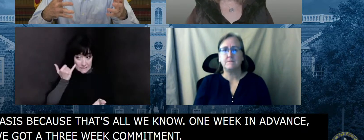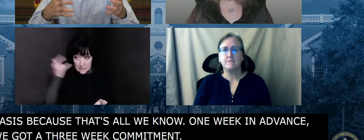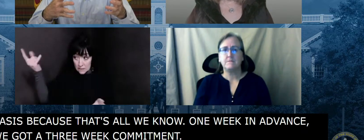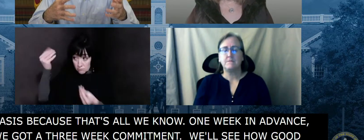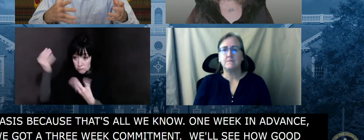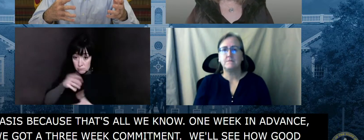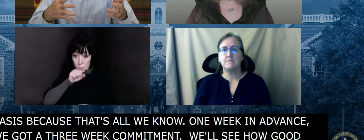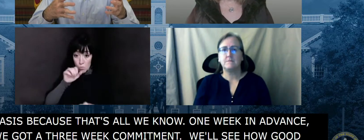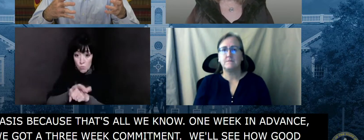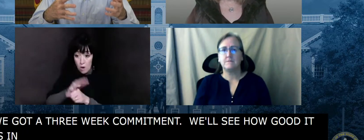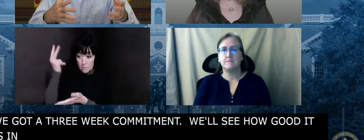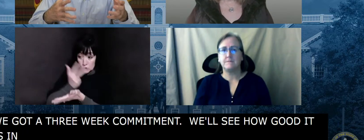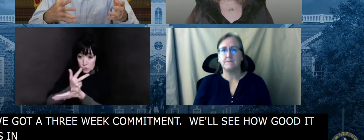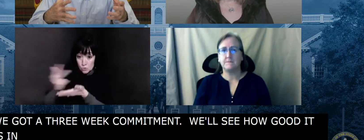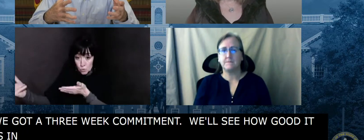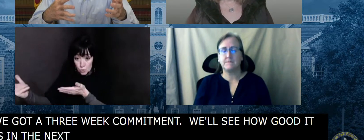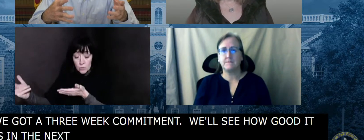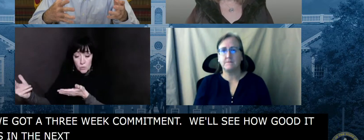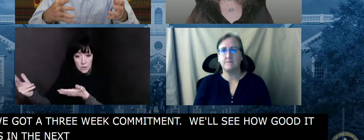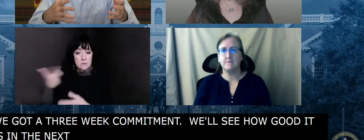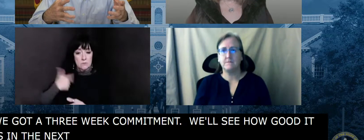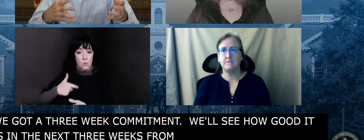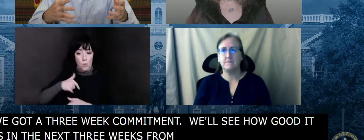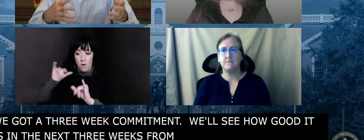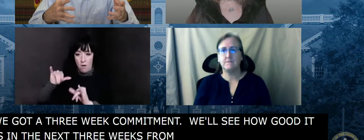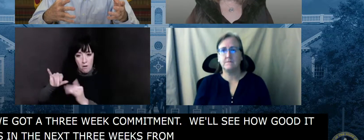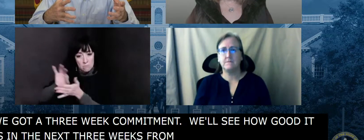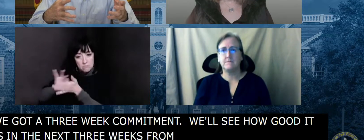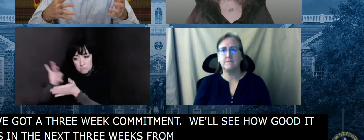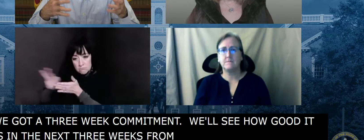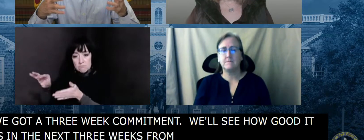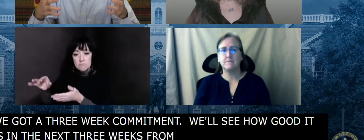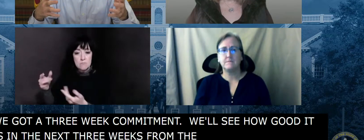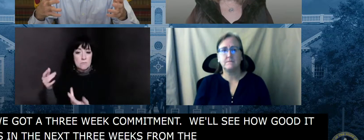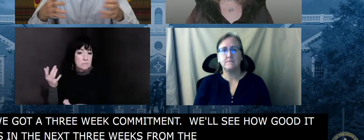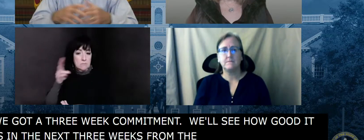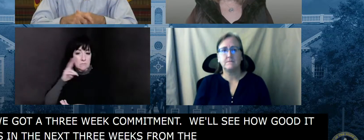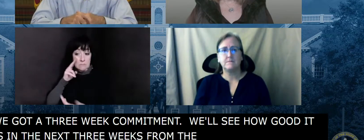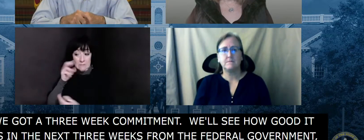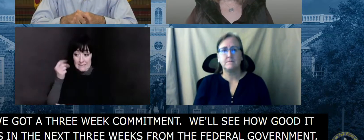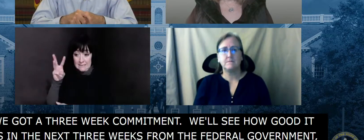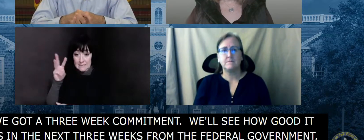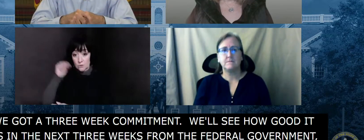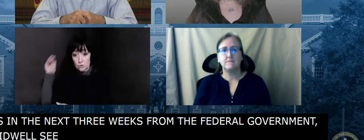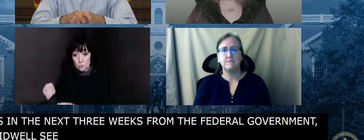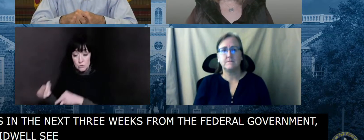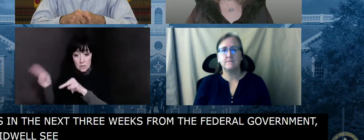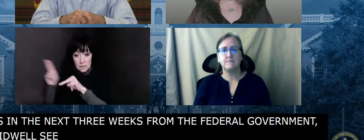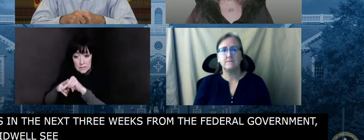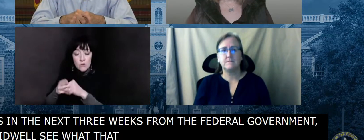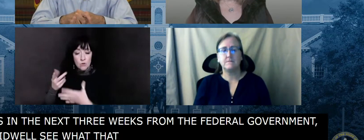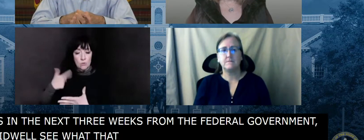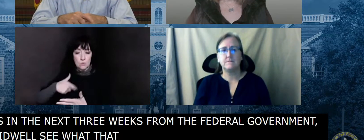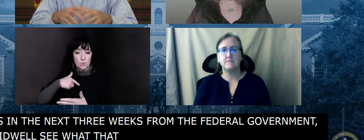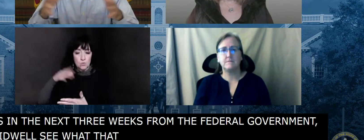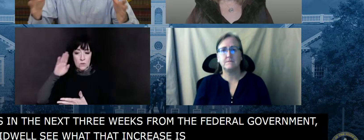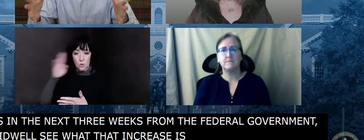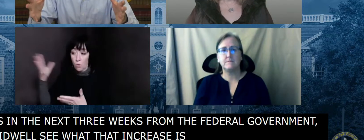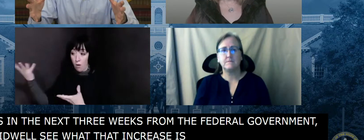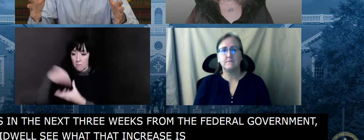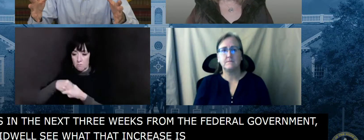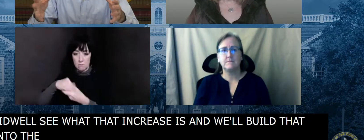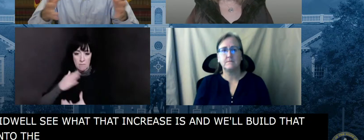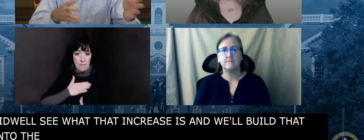government. Today with an increase, we'll see what that increase is, and we'll build that into the allocation plan, which